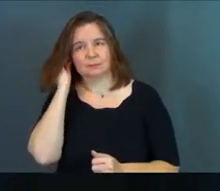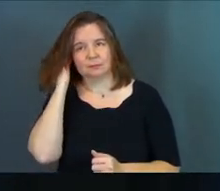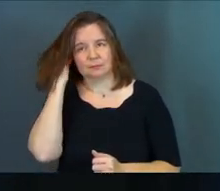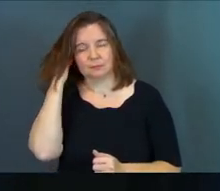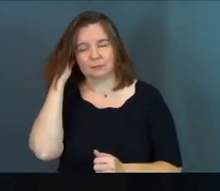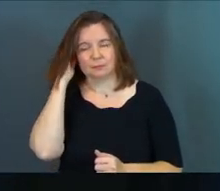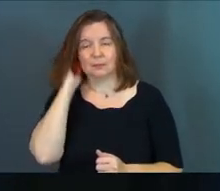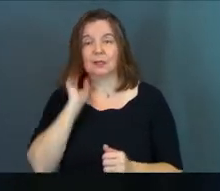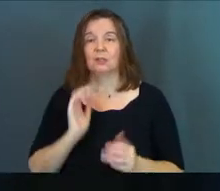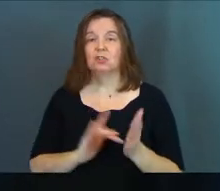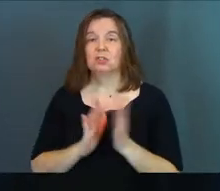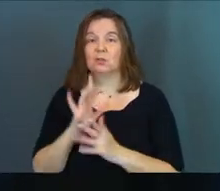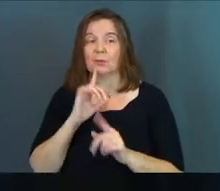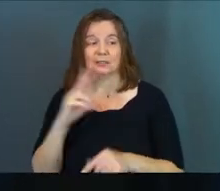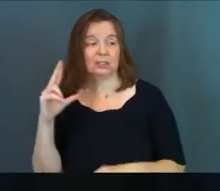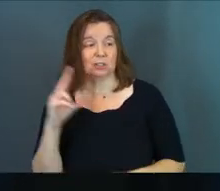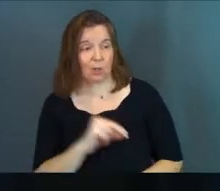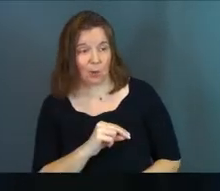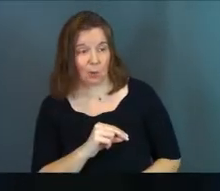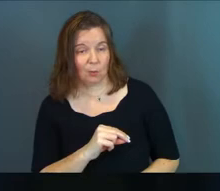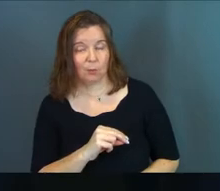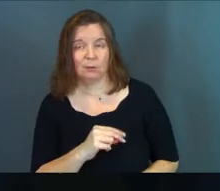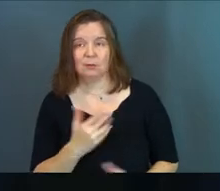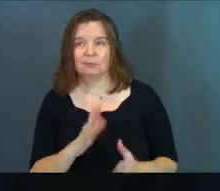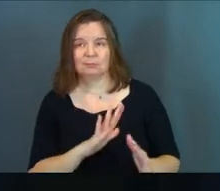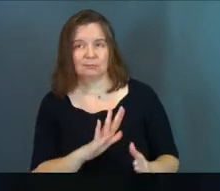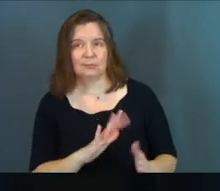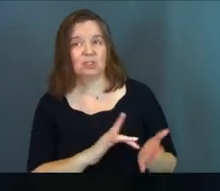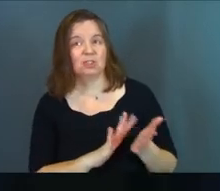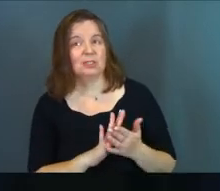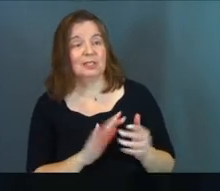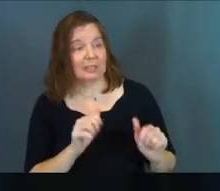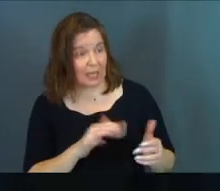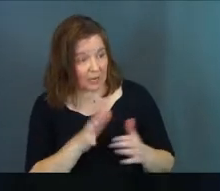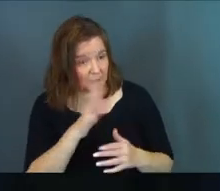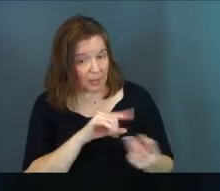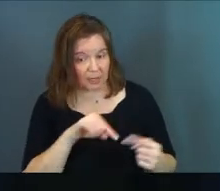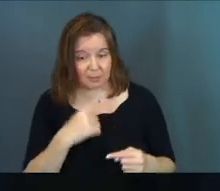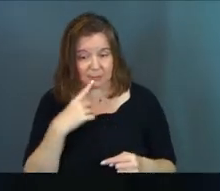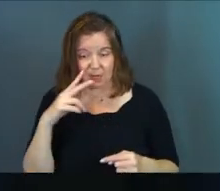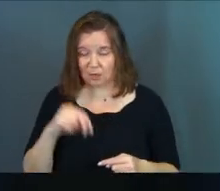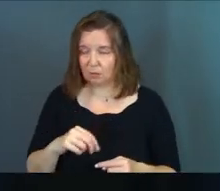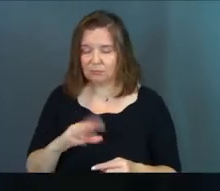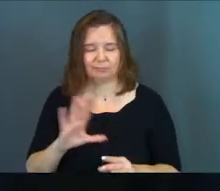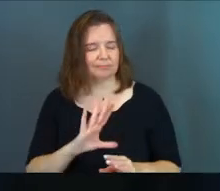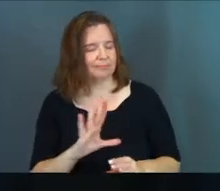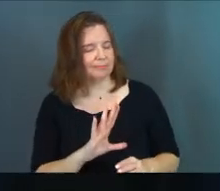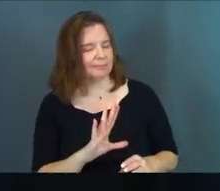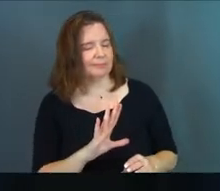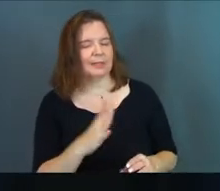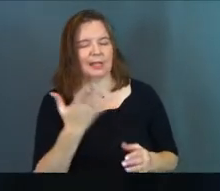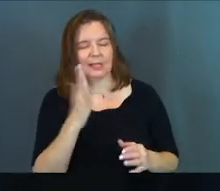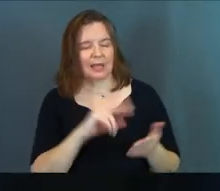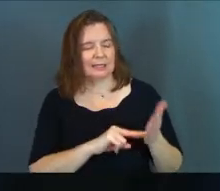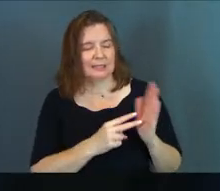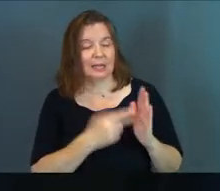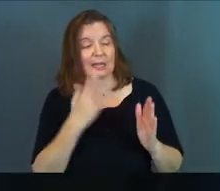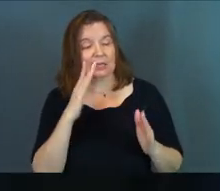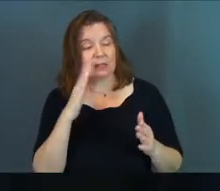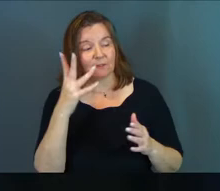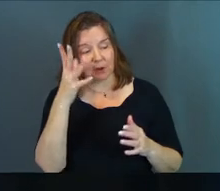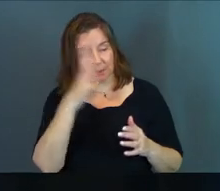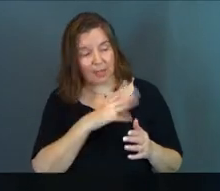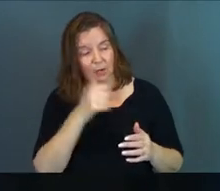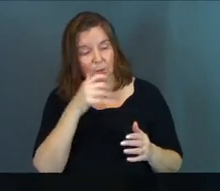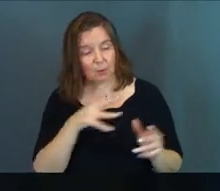Jesus' immediate response is, no. You know what I mean? It's like, hey, Jesus, can a man just come up and go, no? Jesus is like, no. That's not what God intended. God intended for a